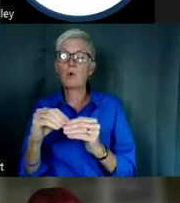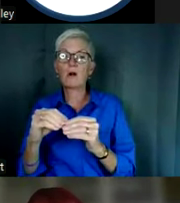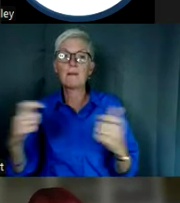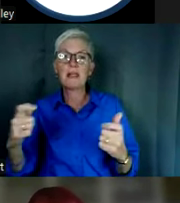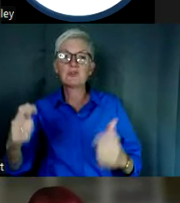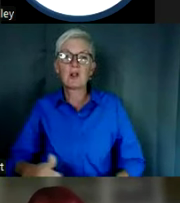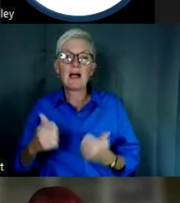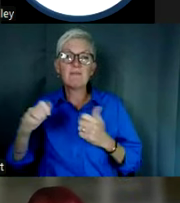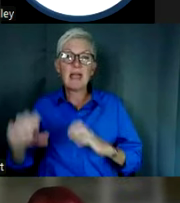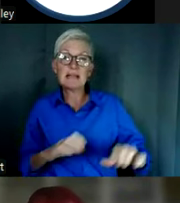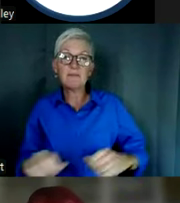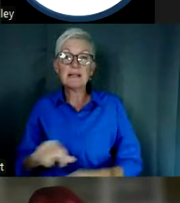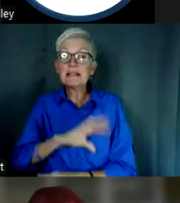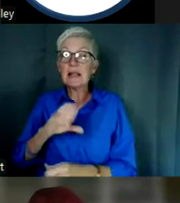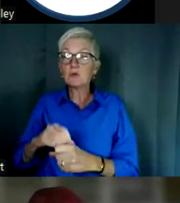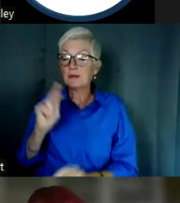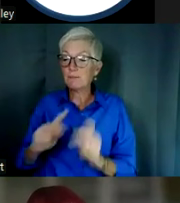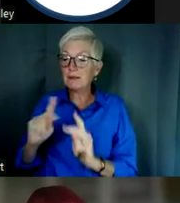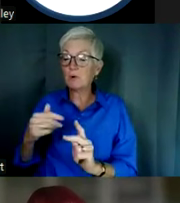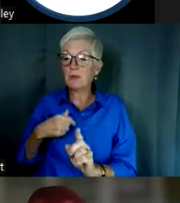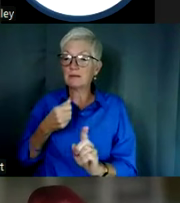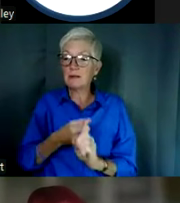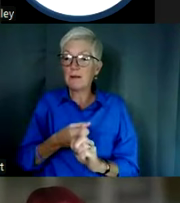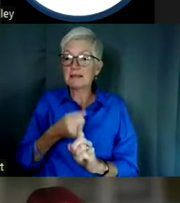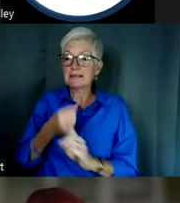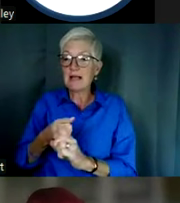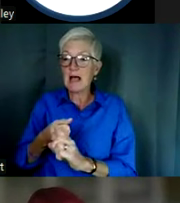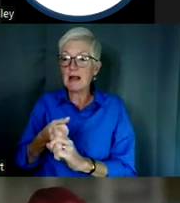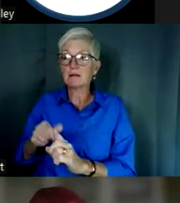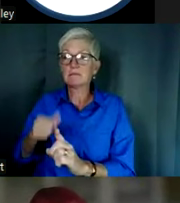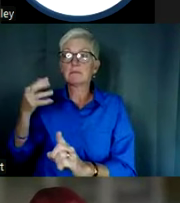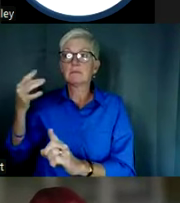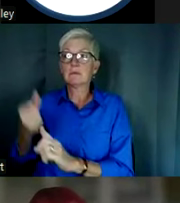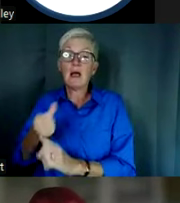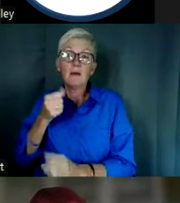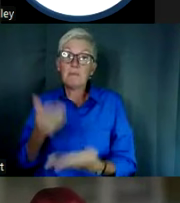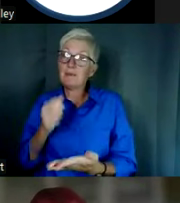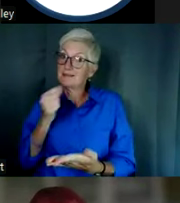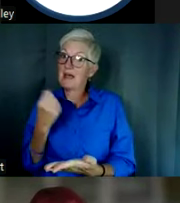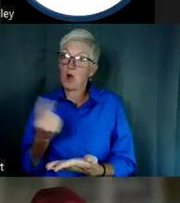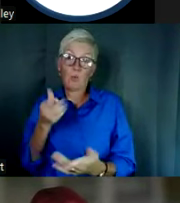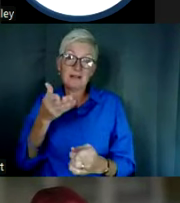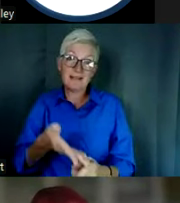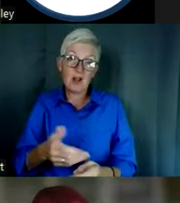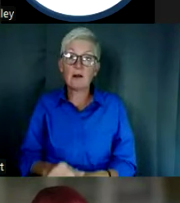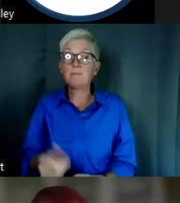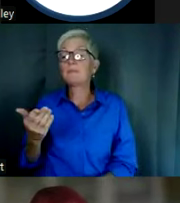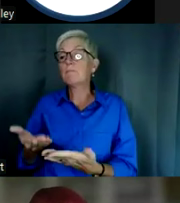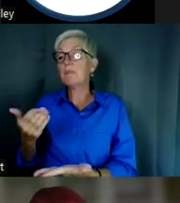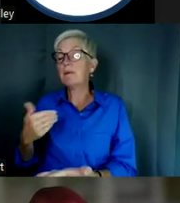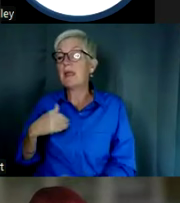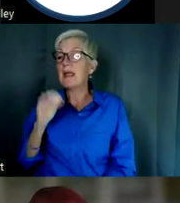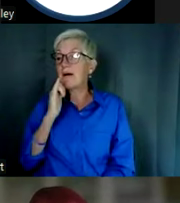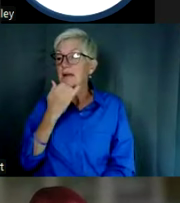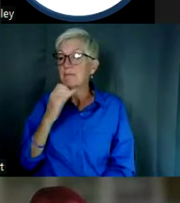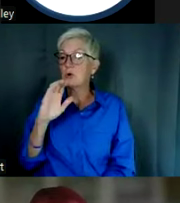activities. This includes people who have episodic conditions that may not always be present, the limitation, who might have abnormal cell growth like